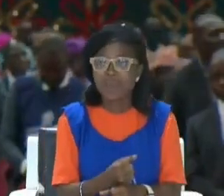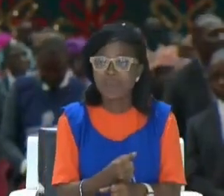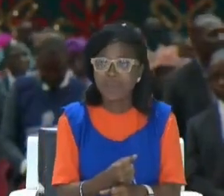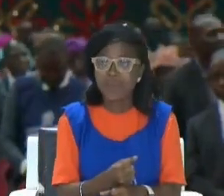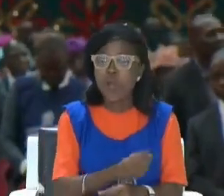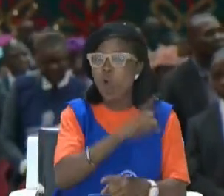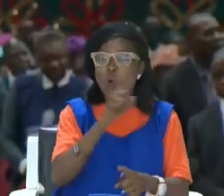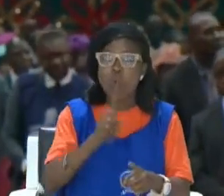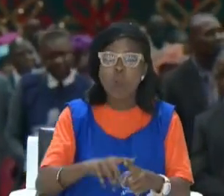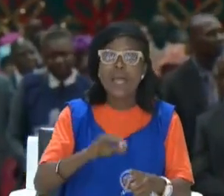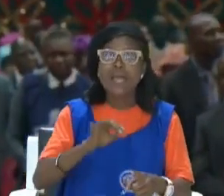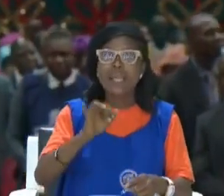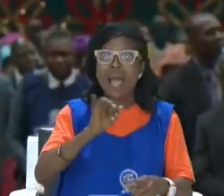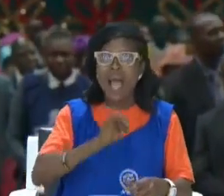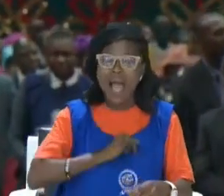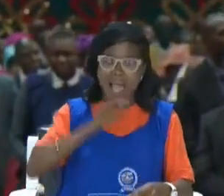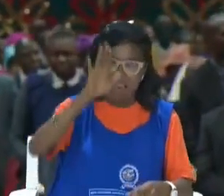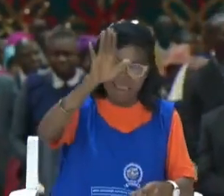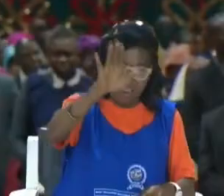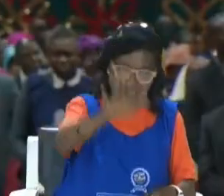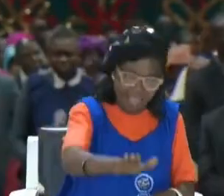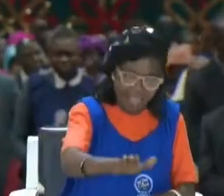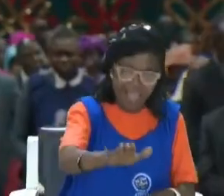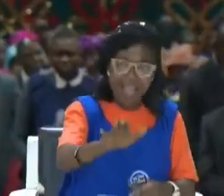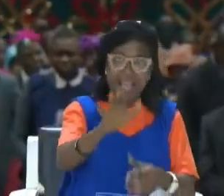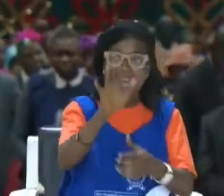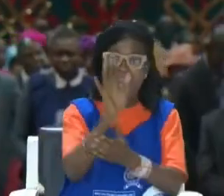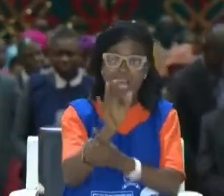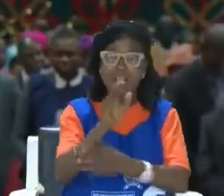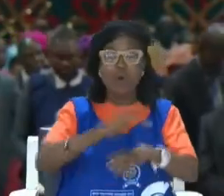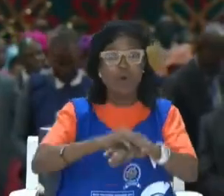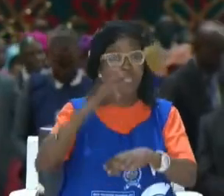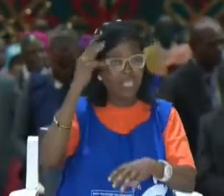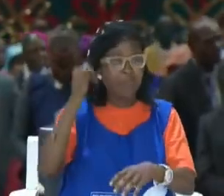when I laid hands on him last month,